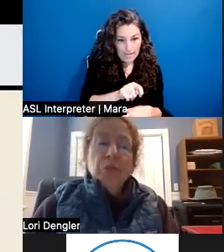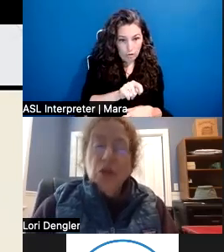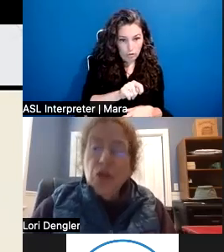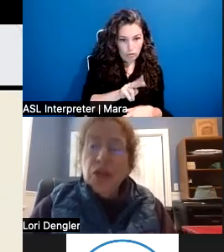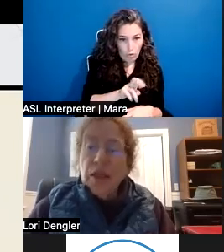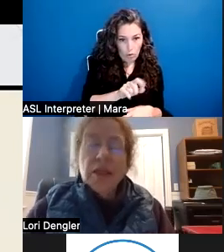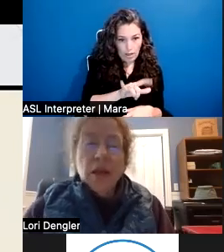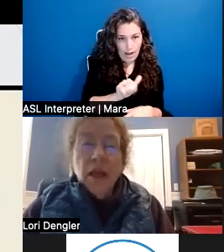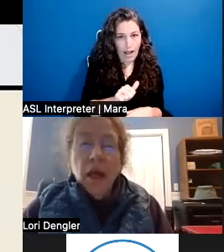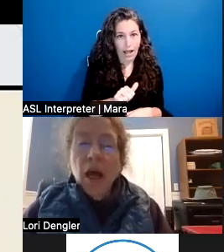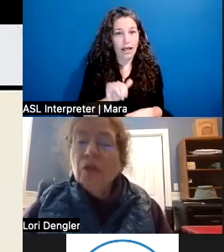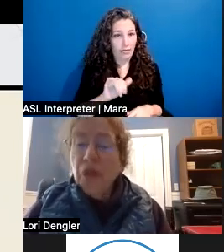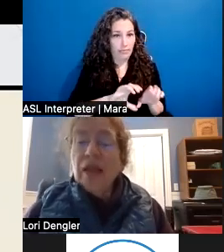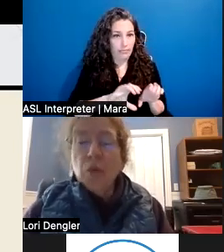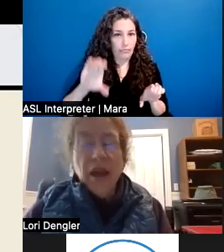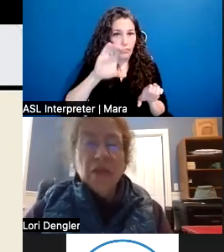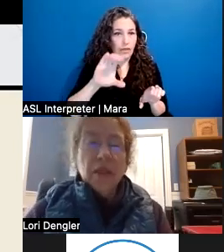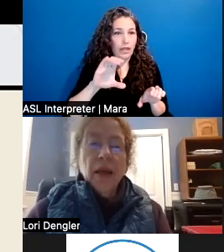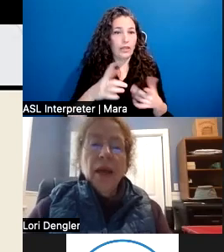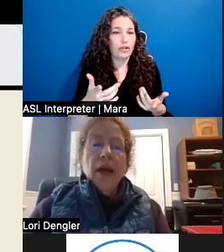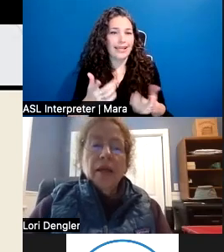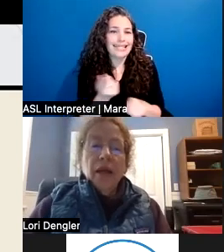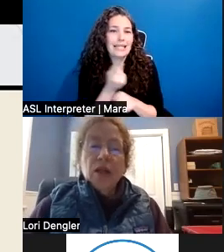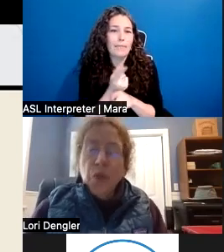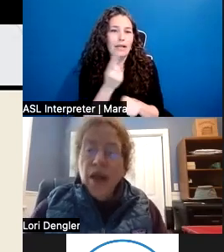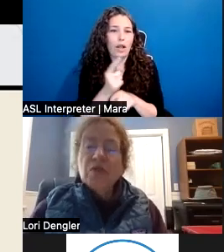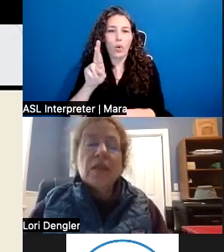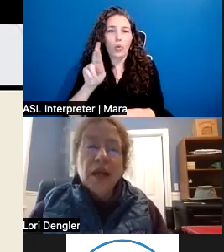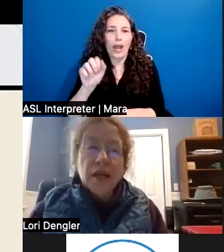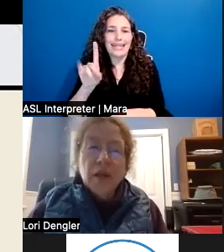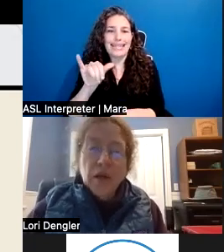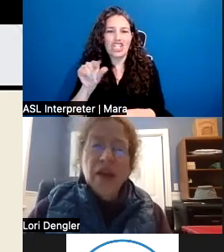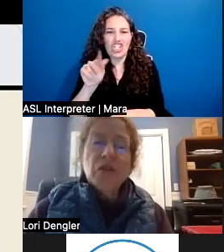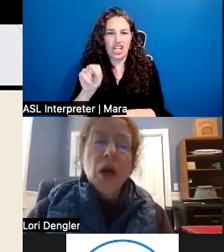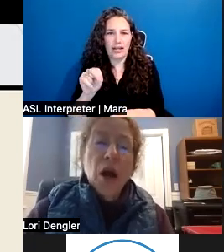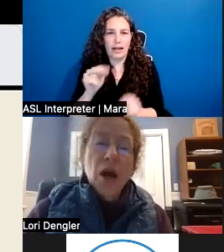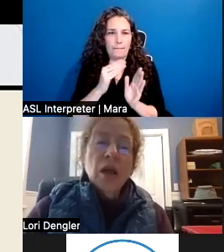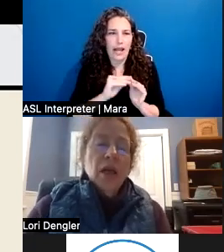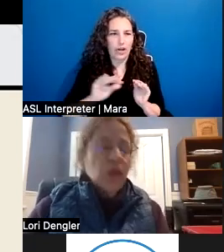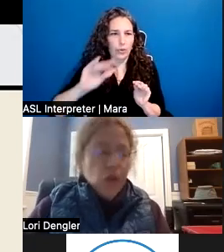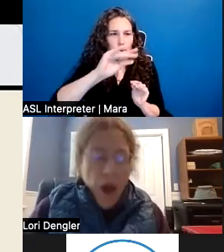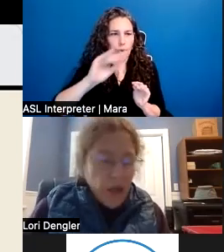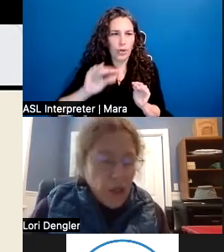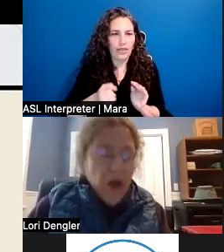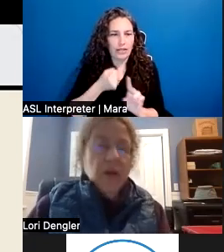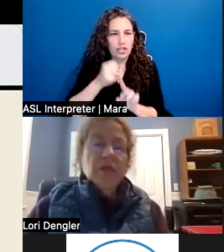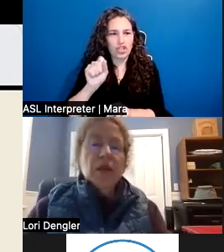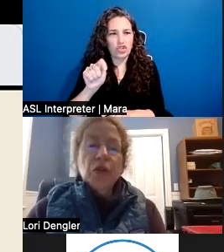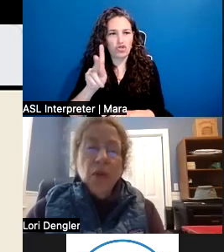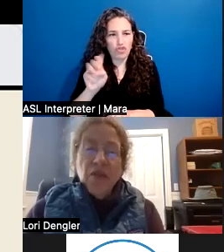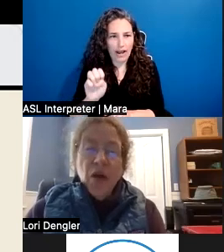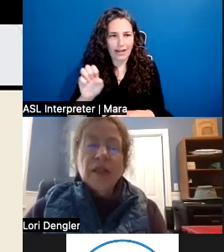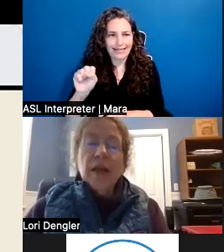fault produces for S waves. And S waves, the secondary waves, are the strongest part of